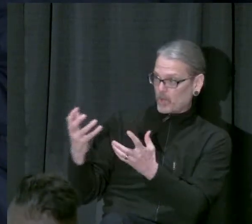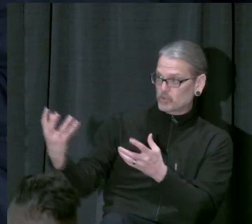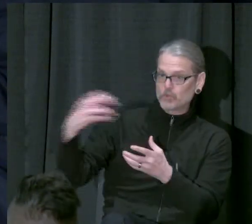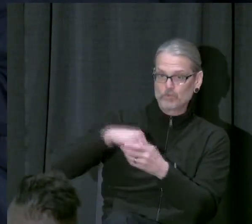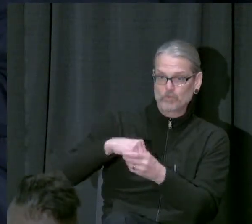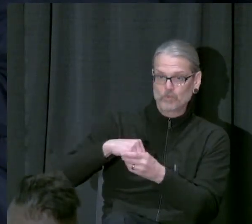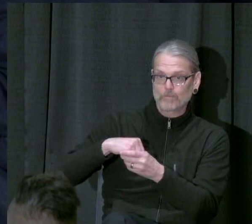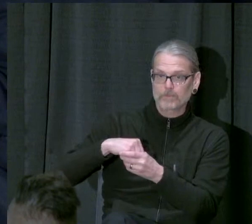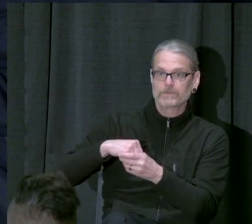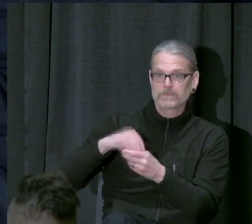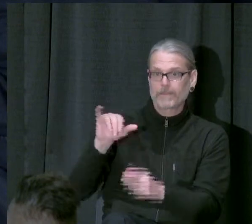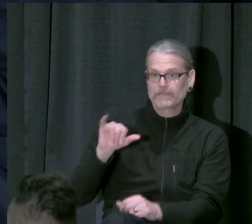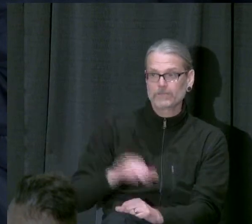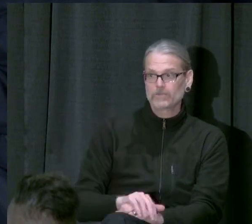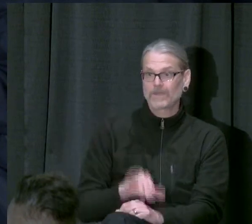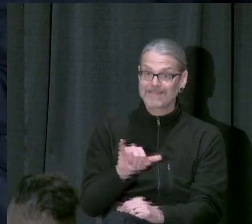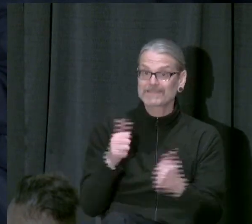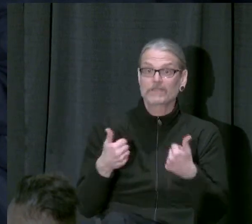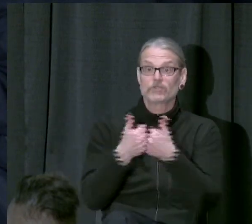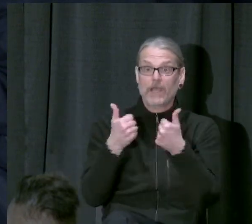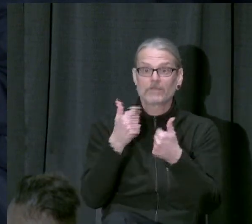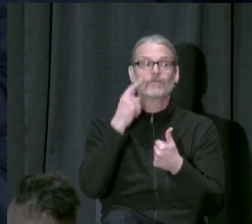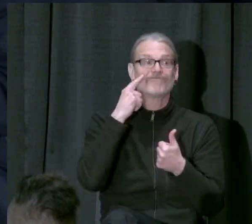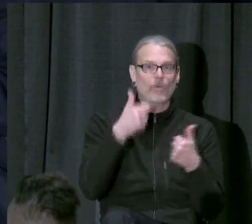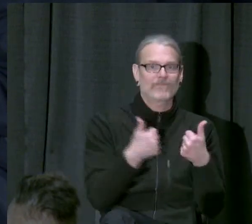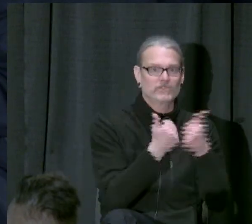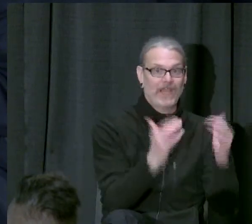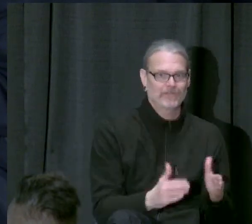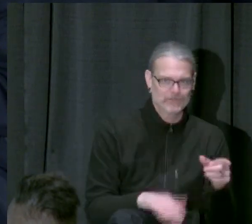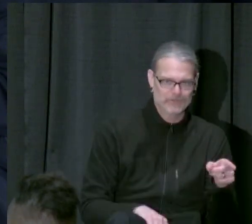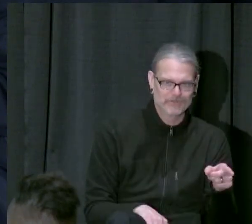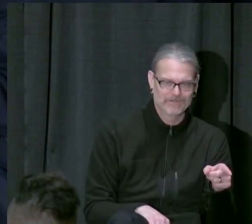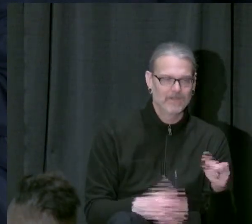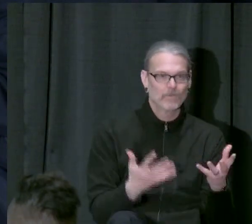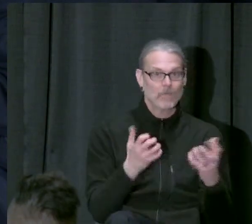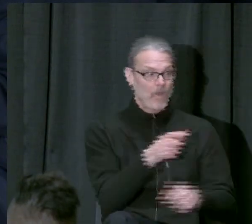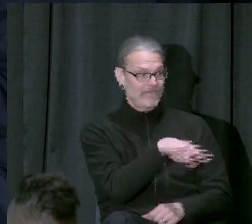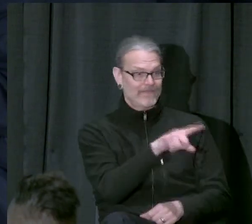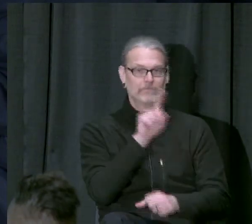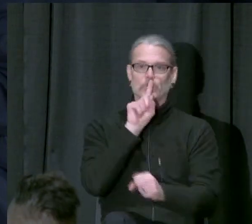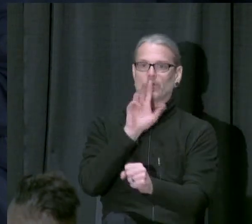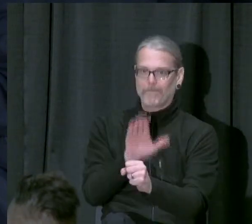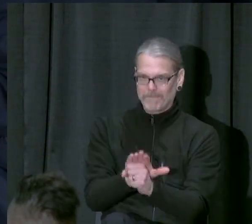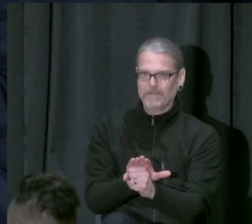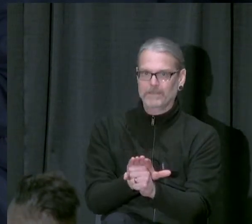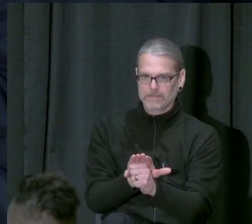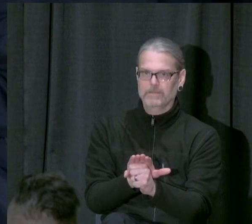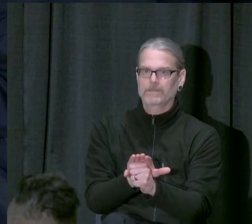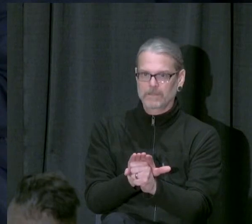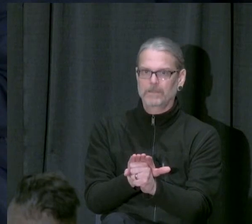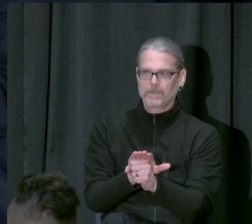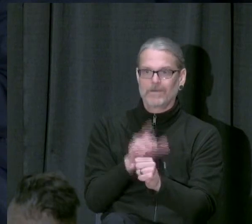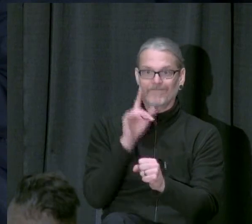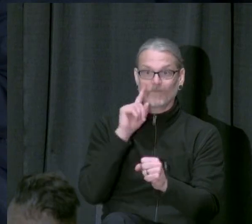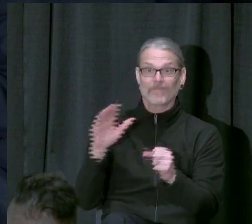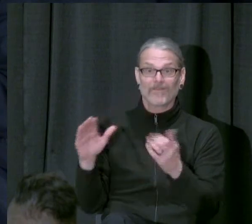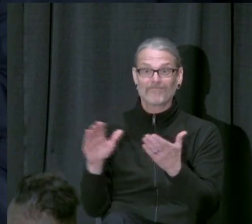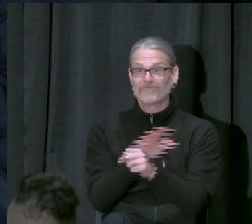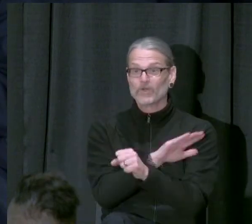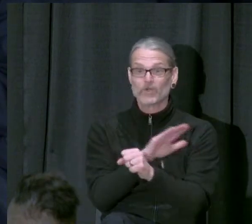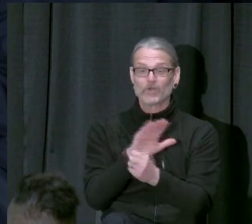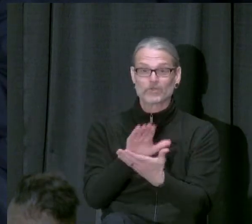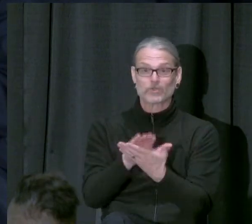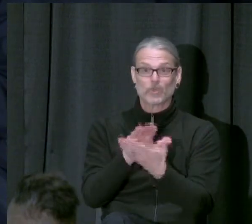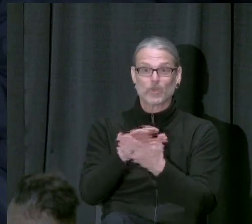that's one of the challenges for our challengers is we ask them to commit to the whole academic year to get a project